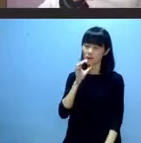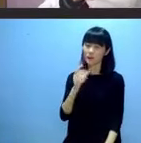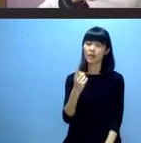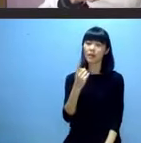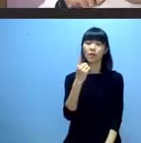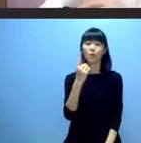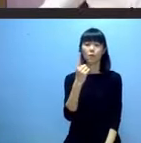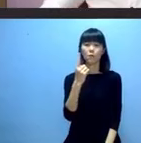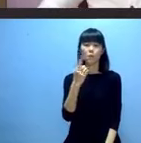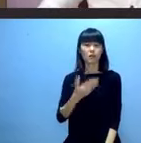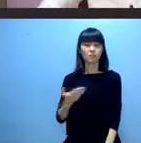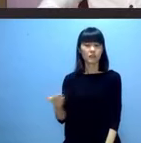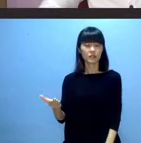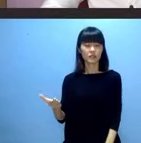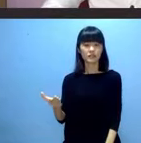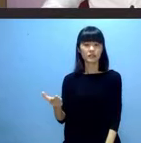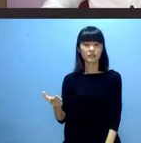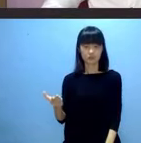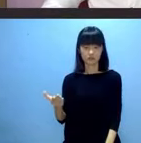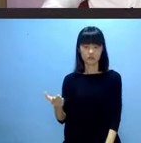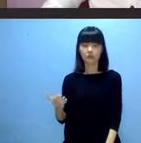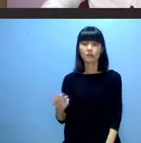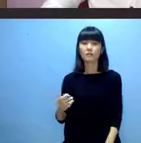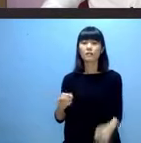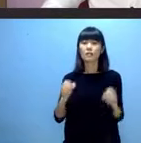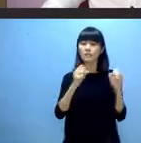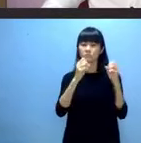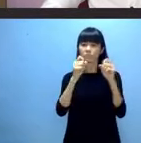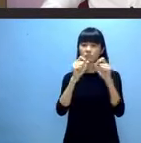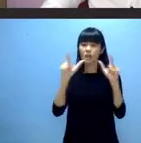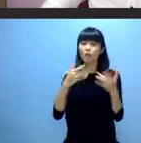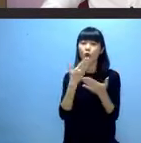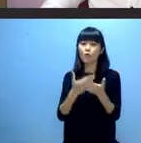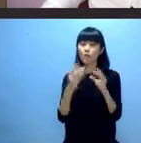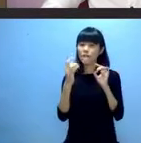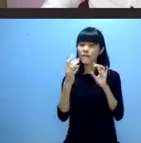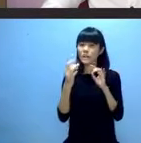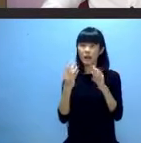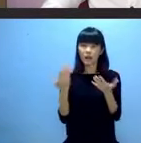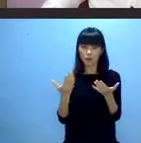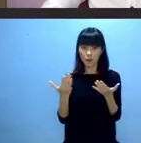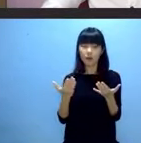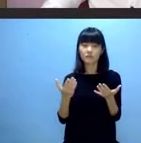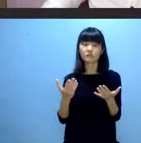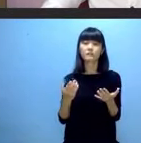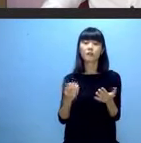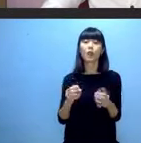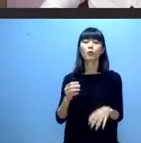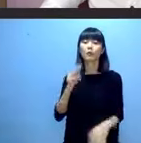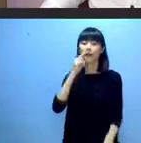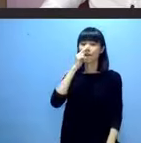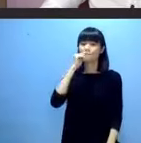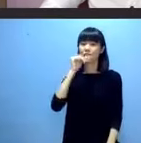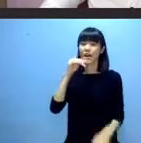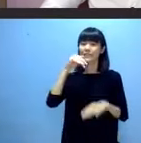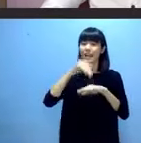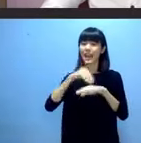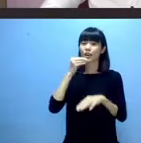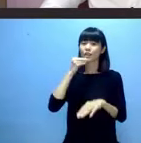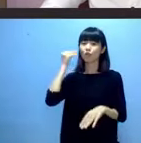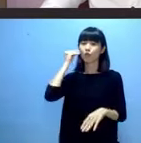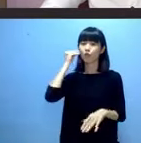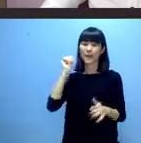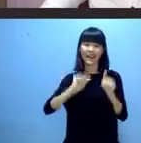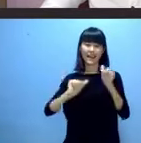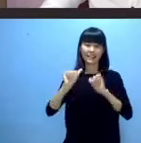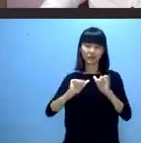has been very well received by the community is our fun at home activities. So we have okay. a couple fun of program.